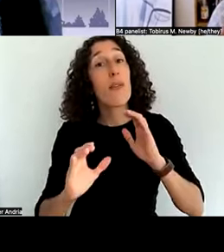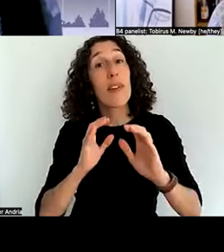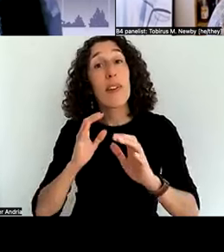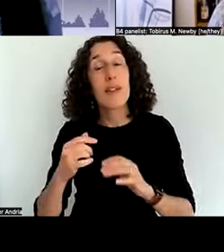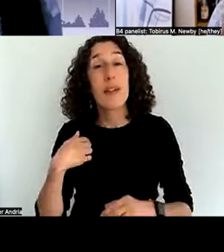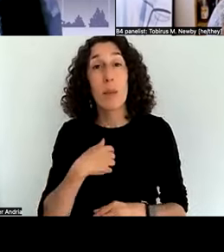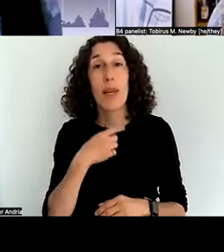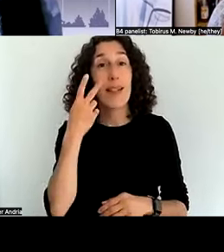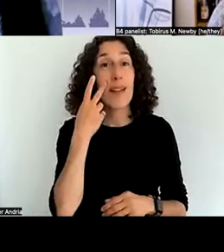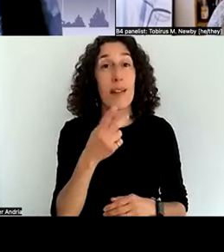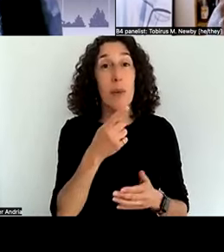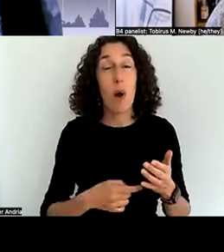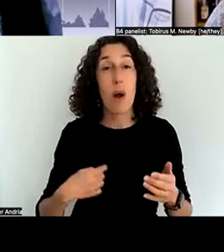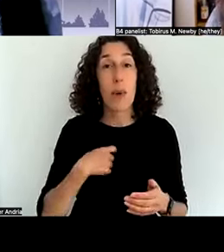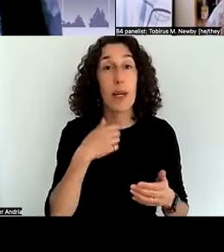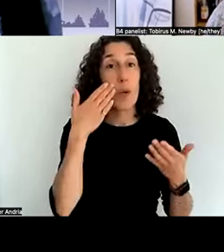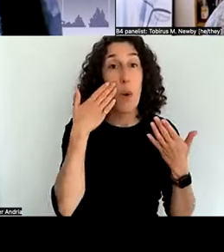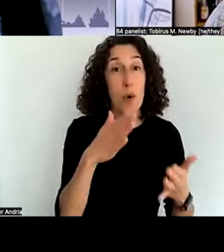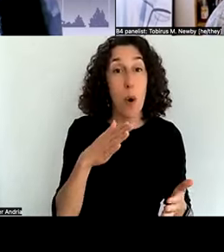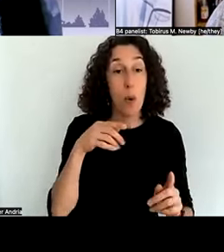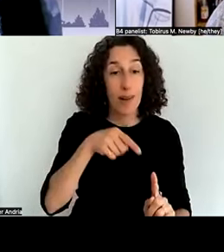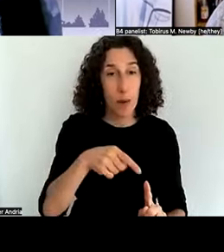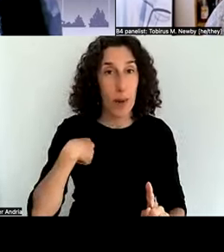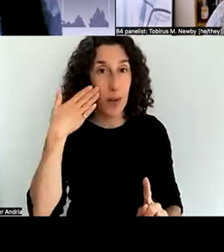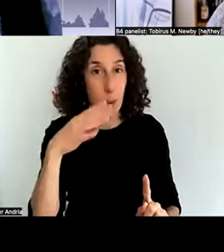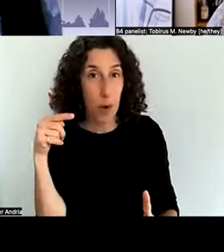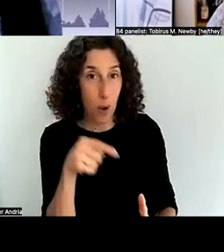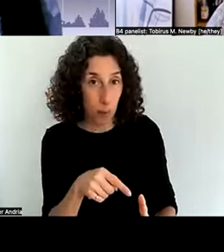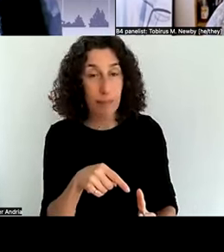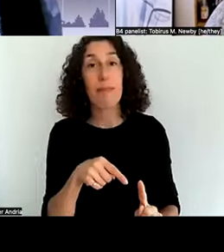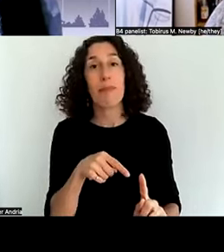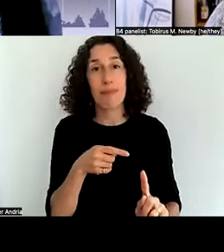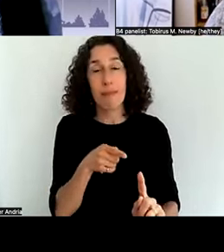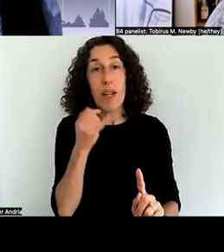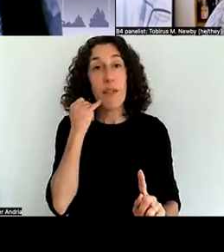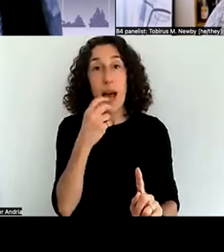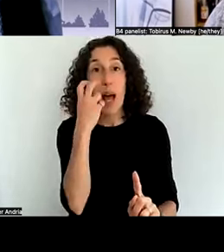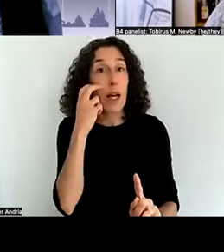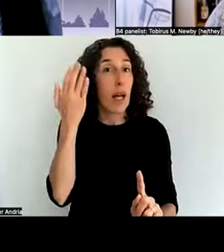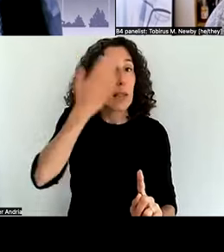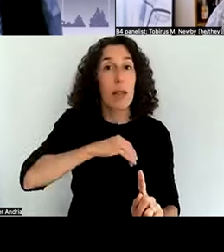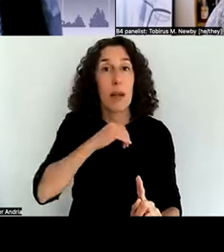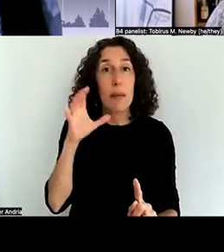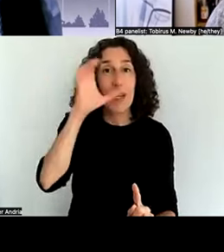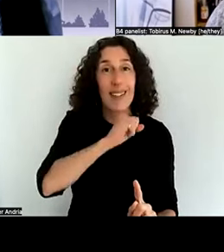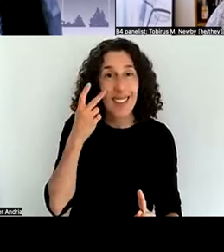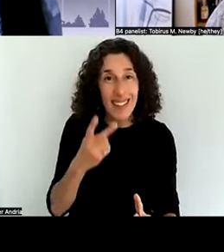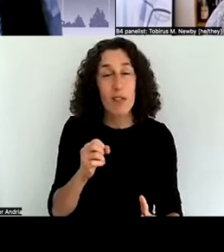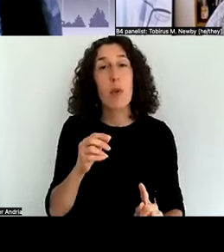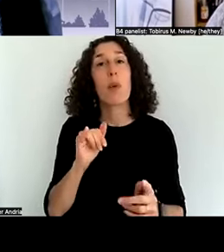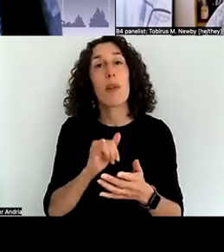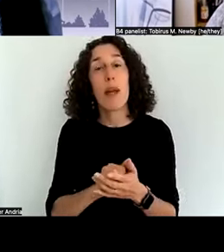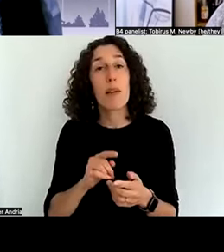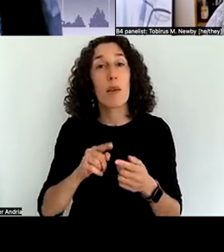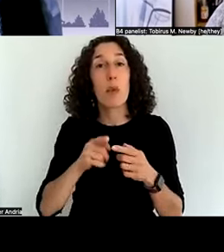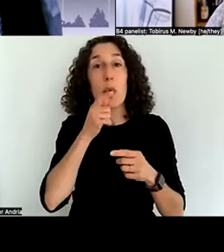can happen too, you know, when we're acting in absolute ignorance and that way. And so So that's what I would say. This charge is to the leaders on